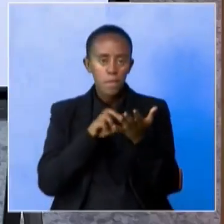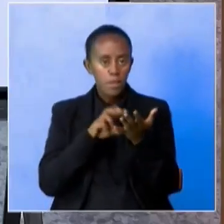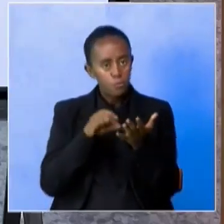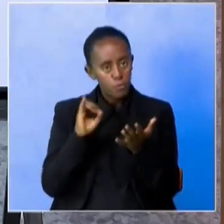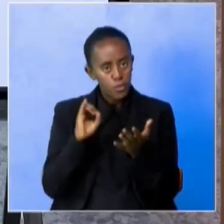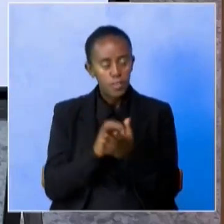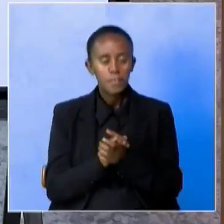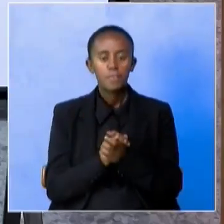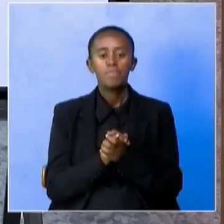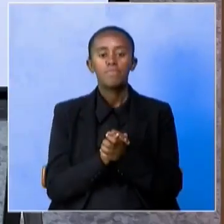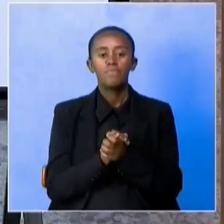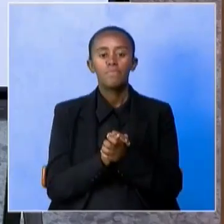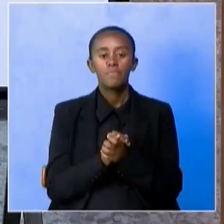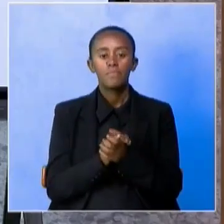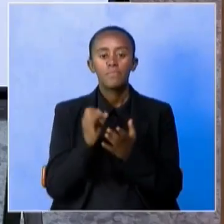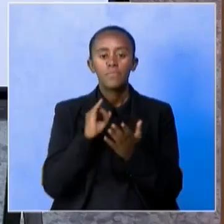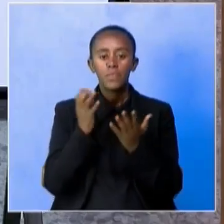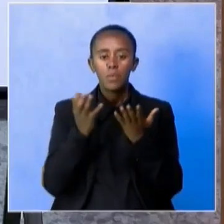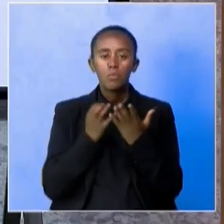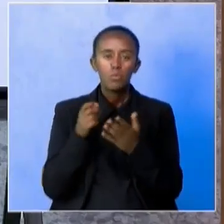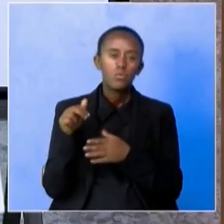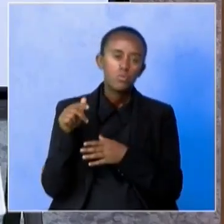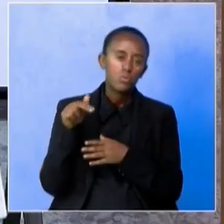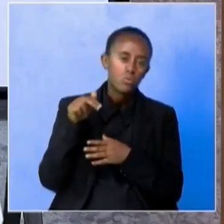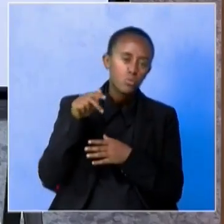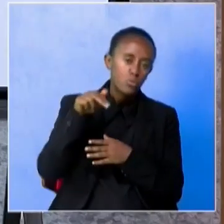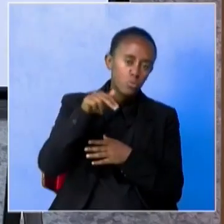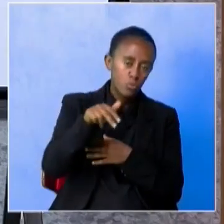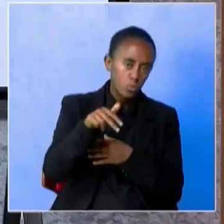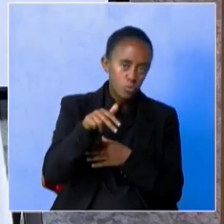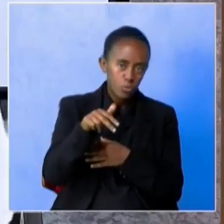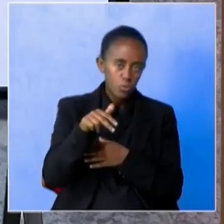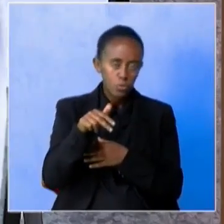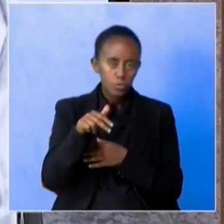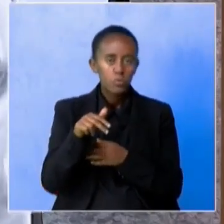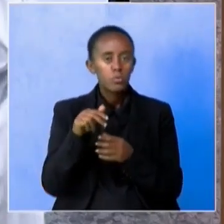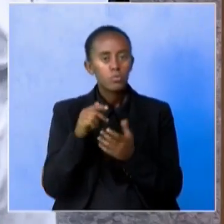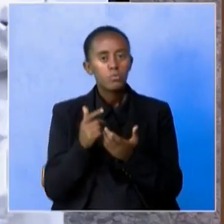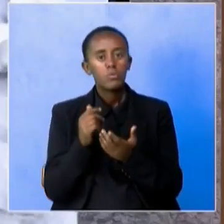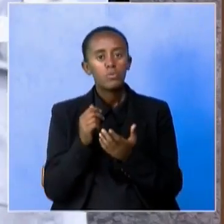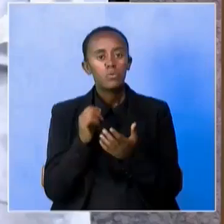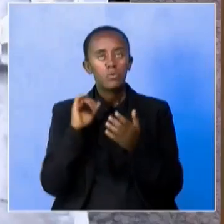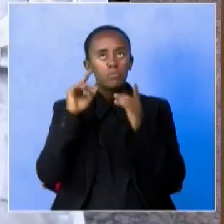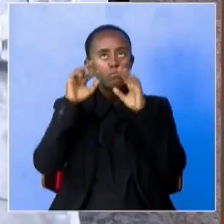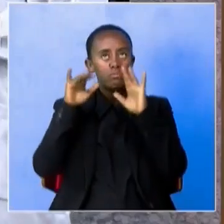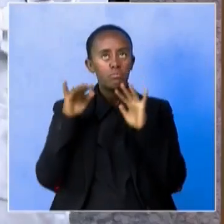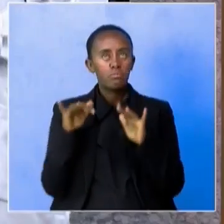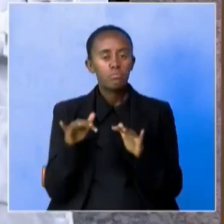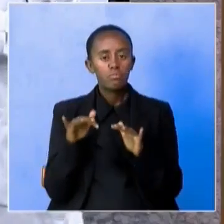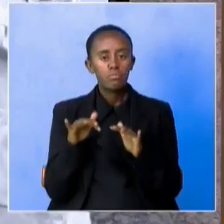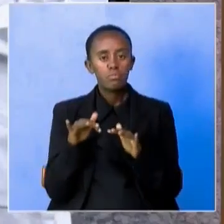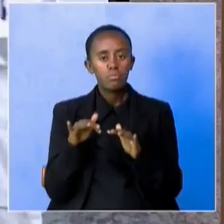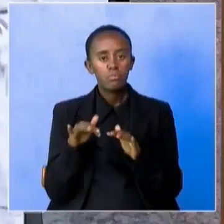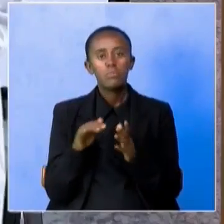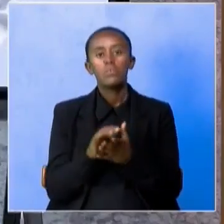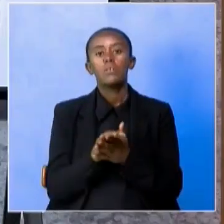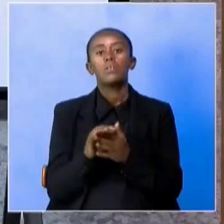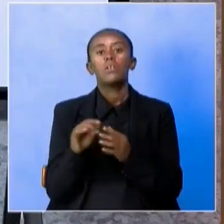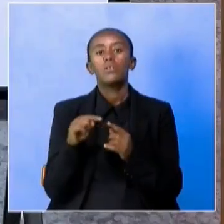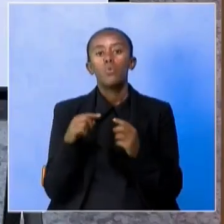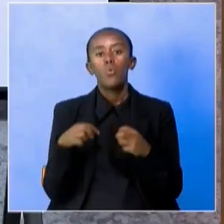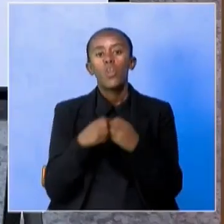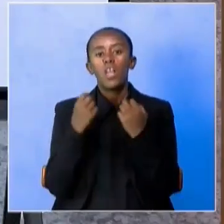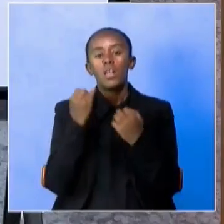Okay, I wanted to go for a walk. It started to rain. So two